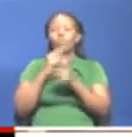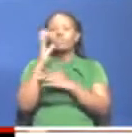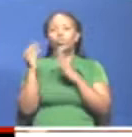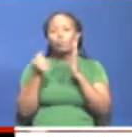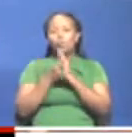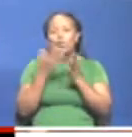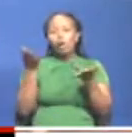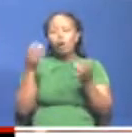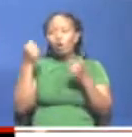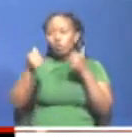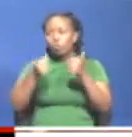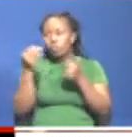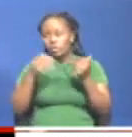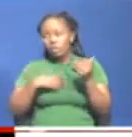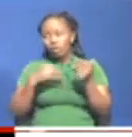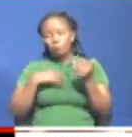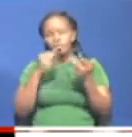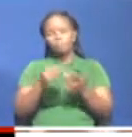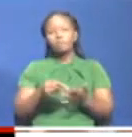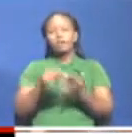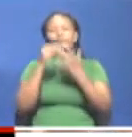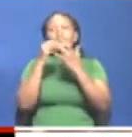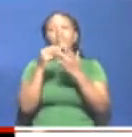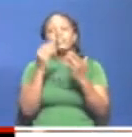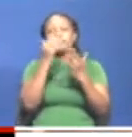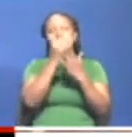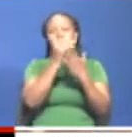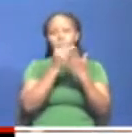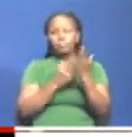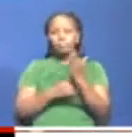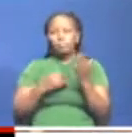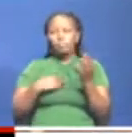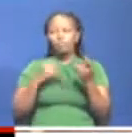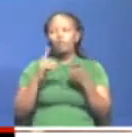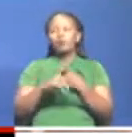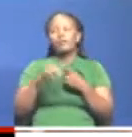au zimepewa kipaumbele ni agro-processing,